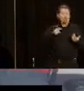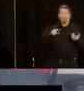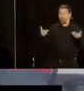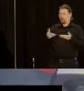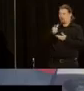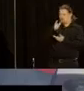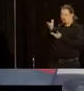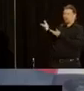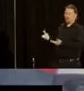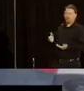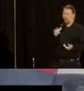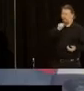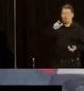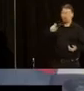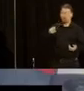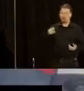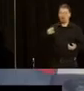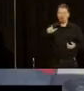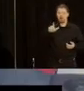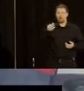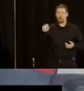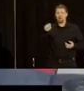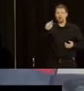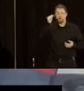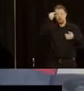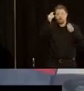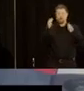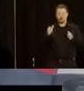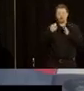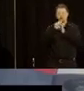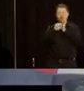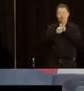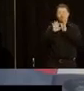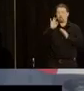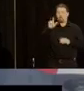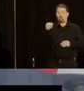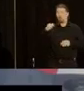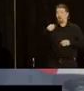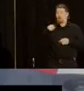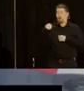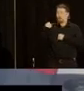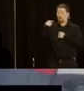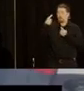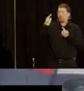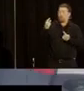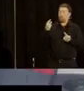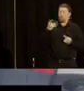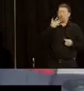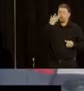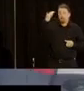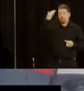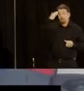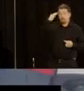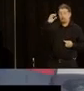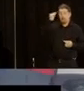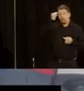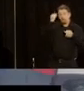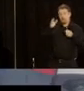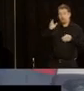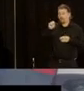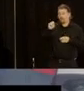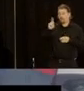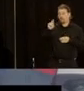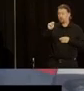our Lieutenant Governor of the state of Florida. I've had the pleasure of knowing Governor Nunes for